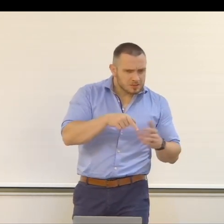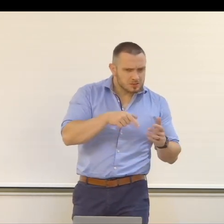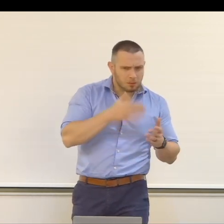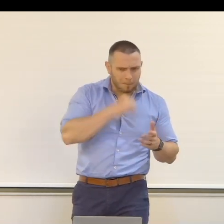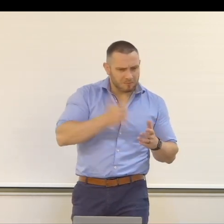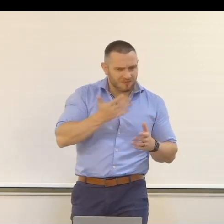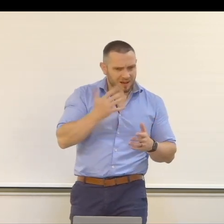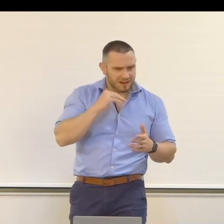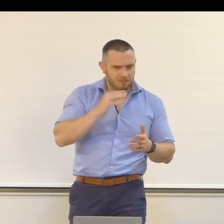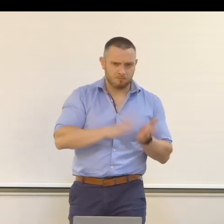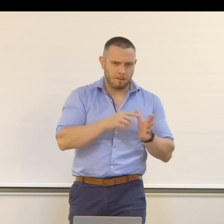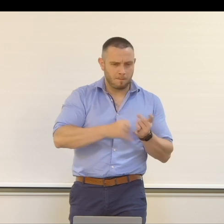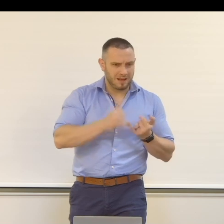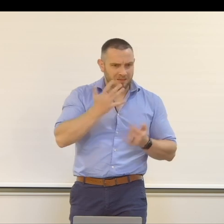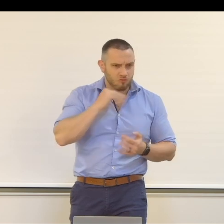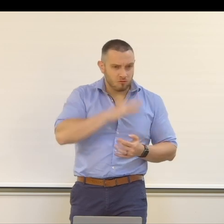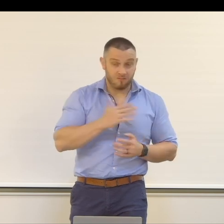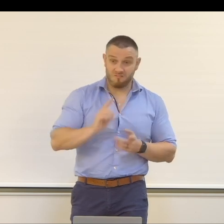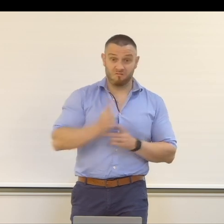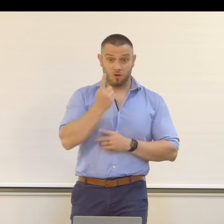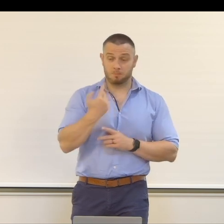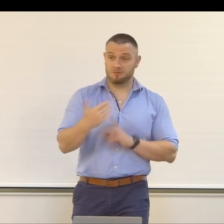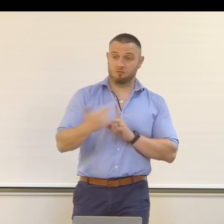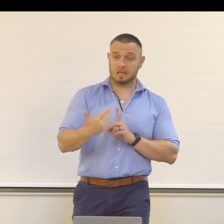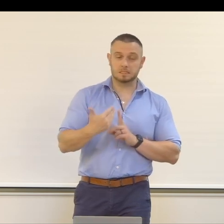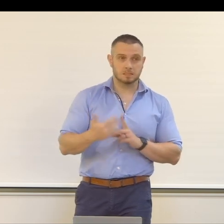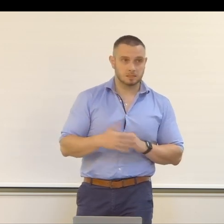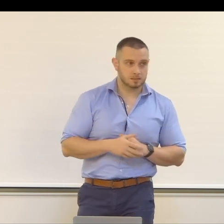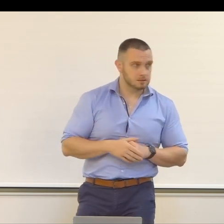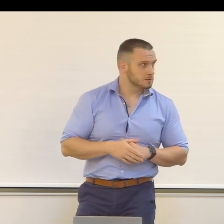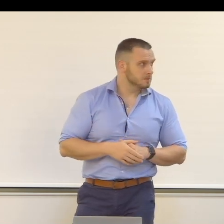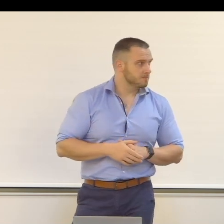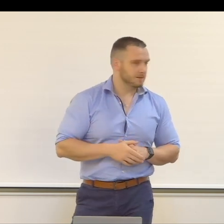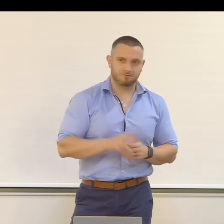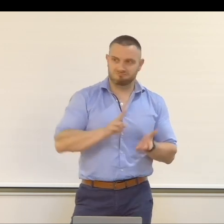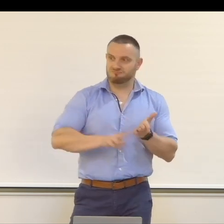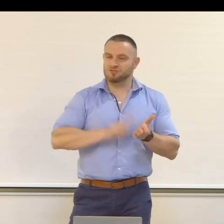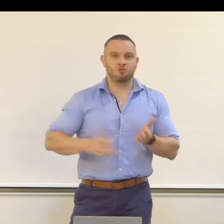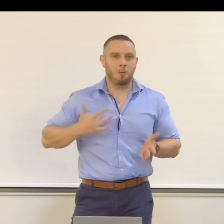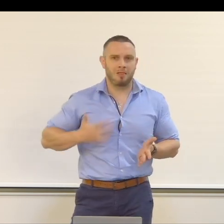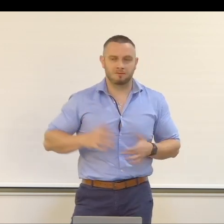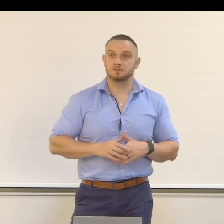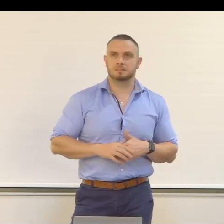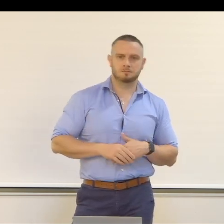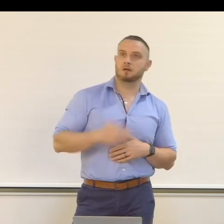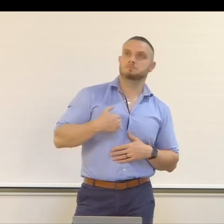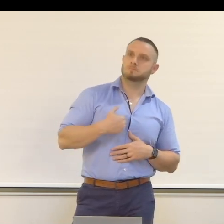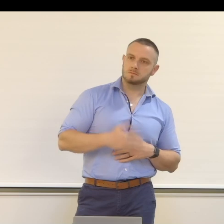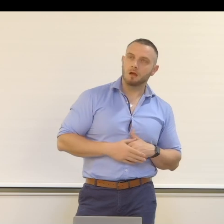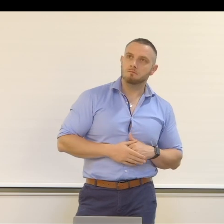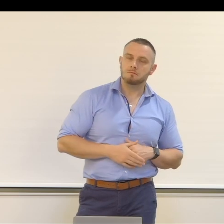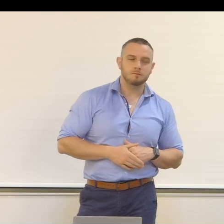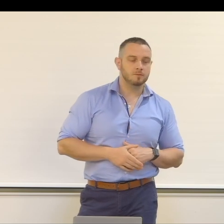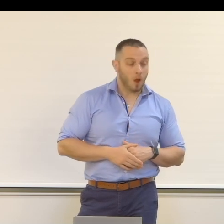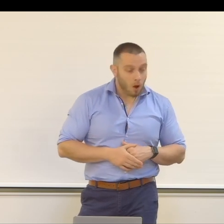did Mars500?" And it was the first time I was recognized, in normal life. And I was like, "Yes."